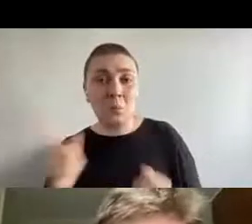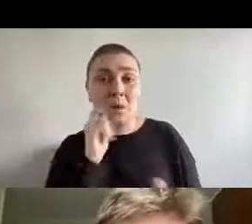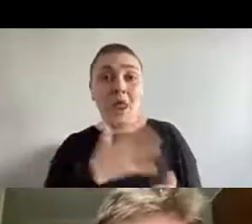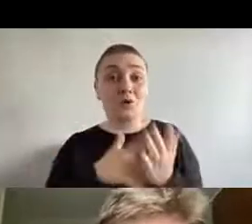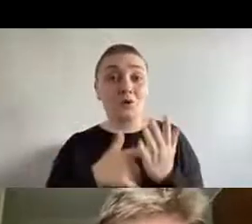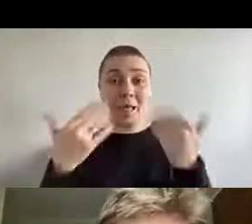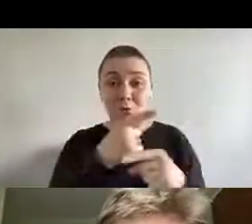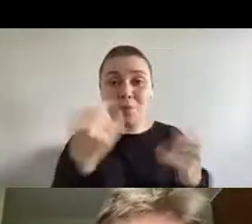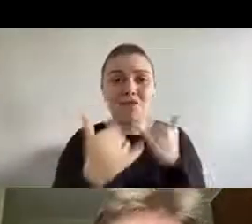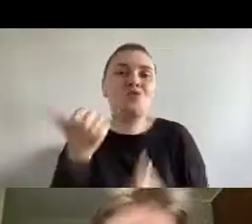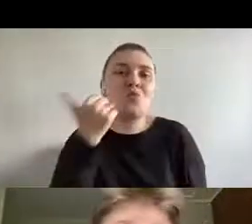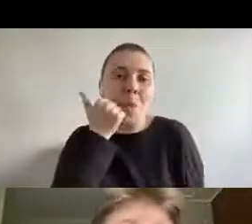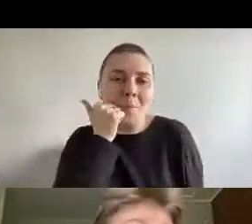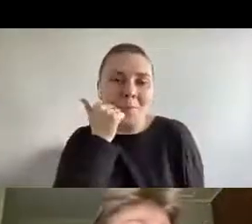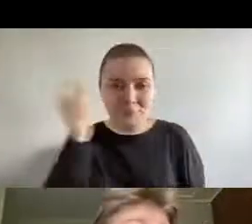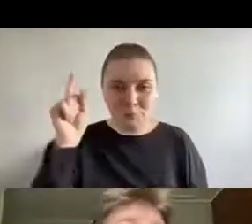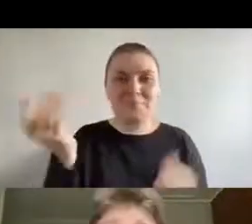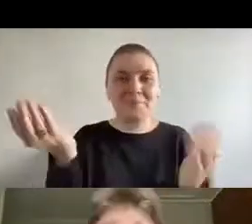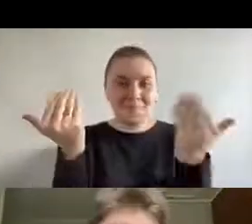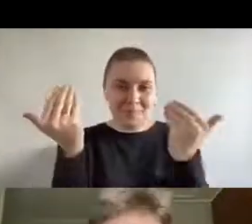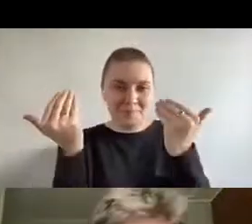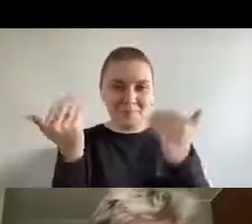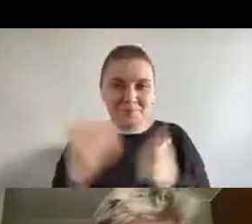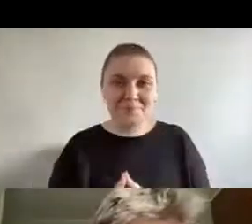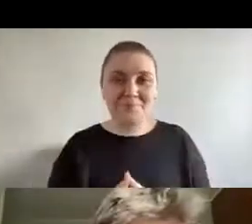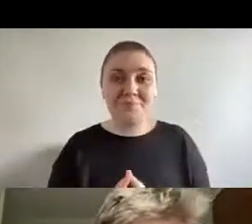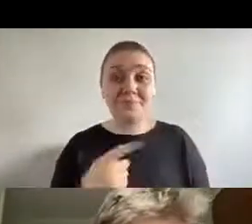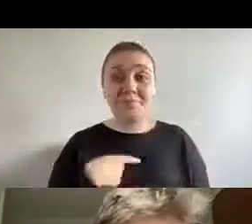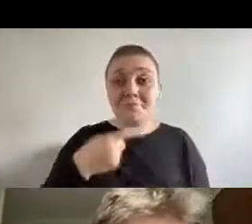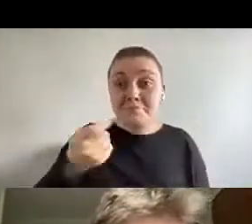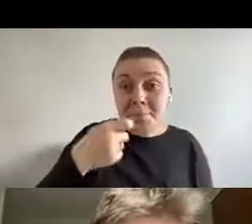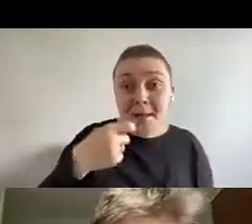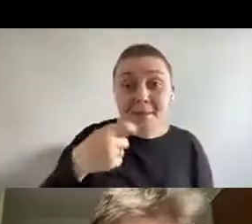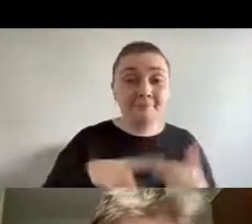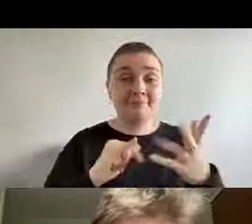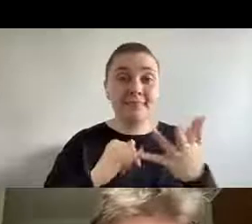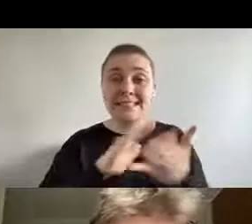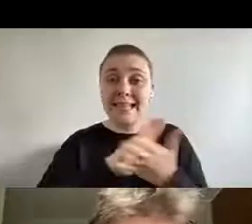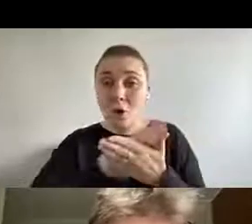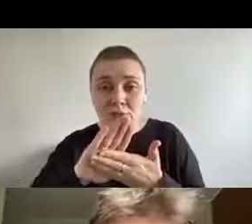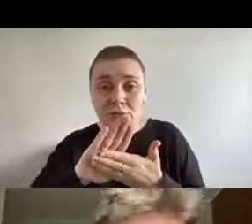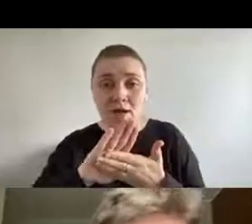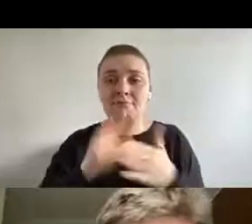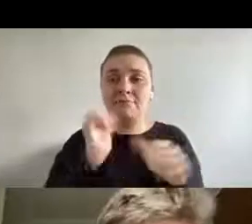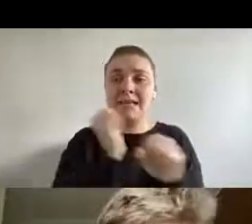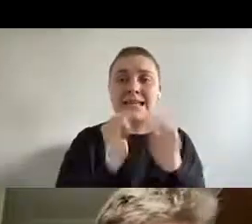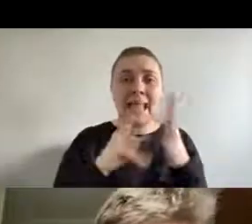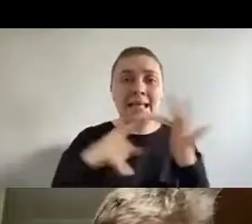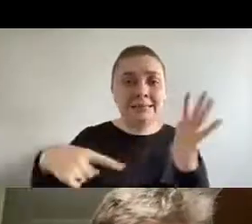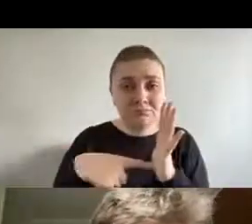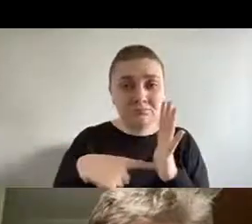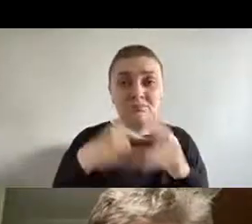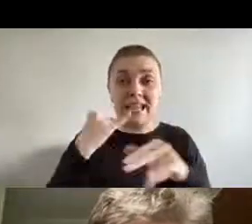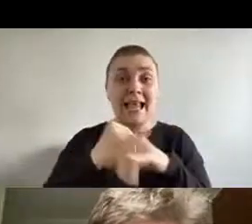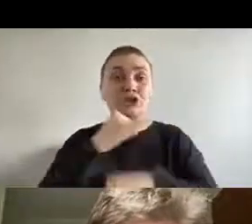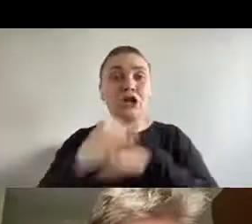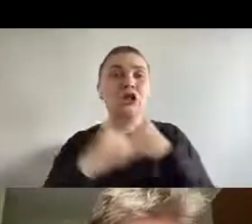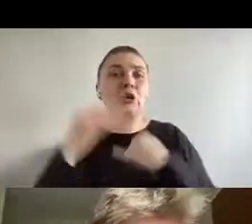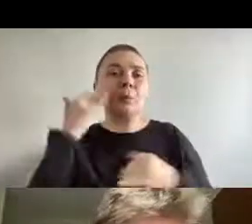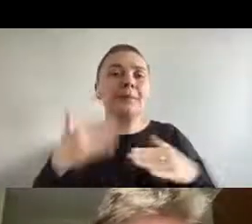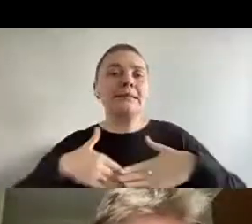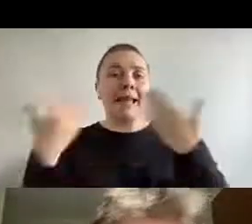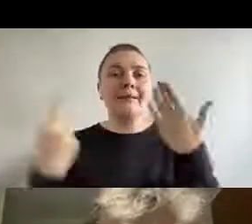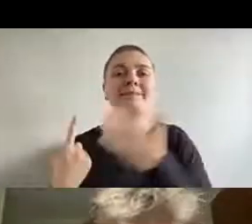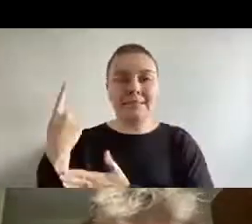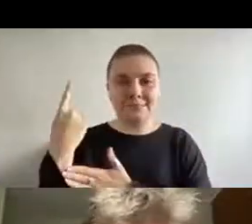really warmly today, our members, our stakeholders and guests to our International Women's Day